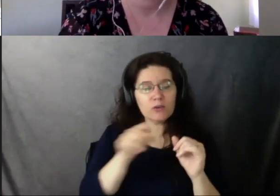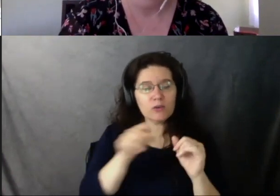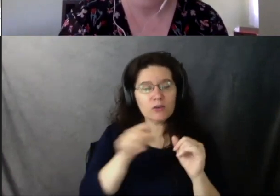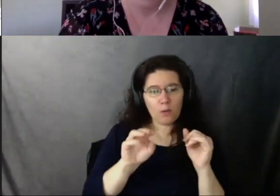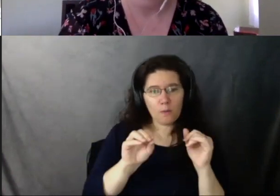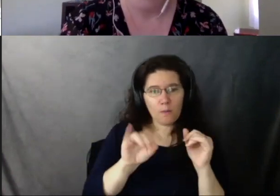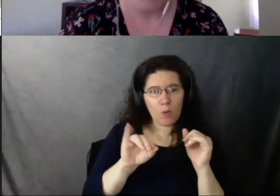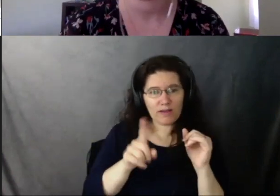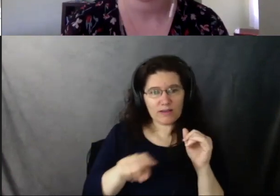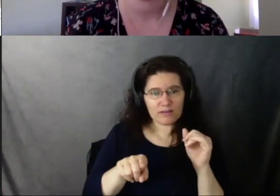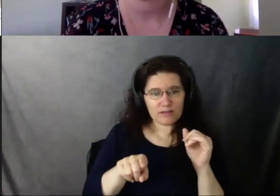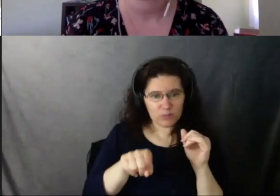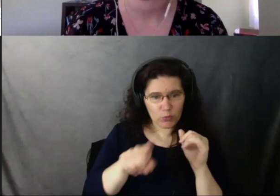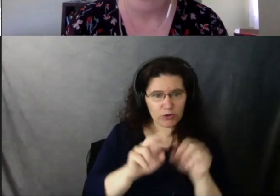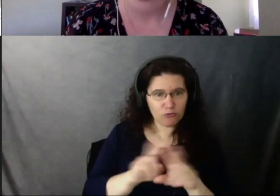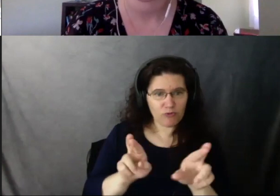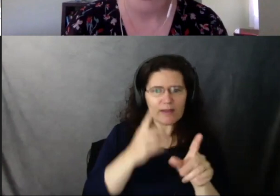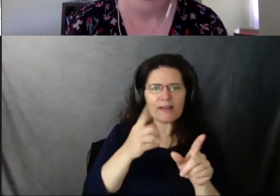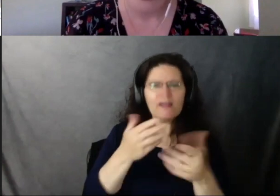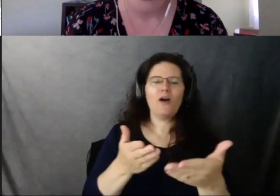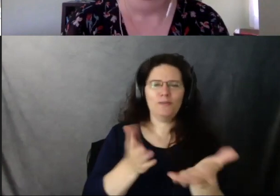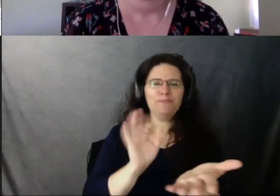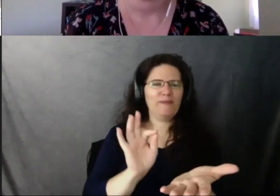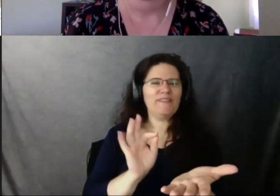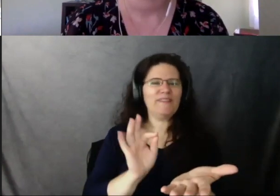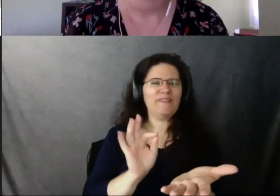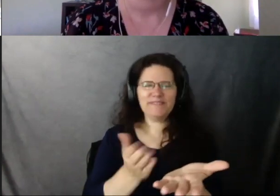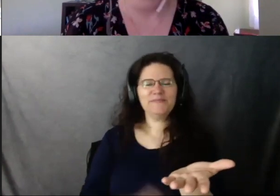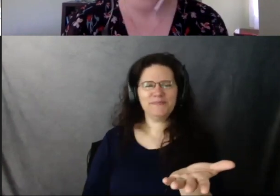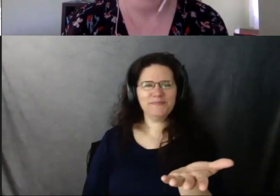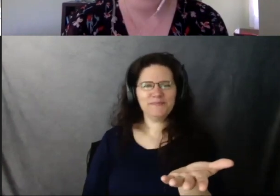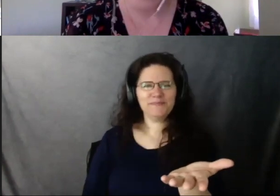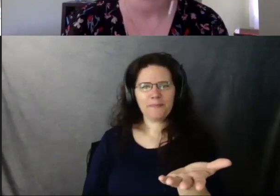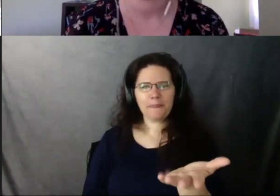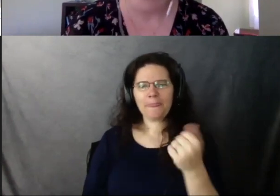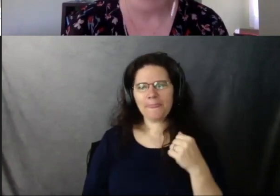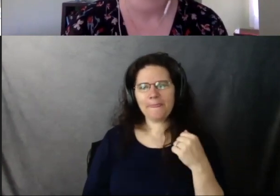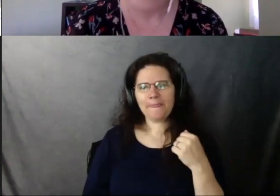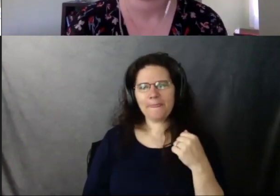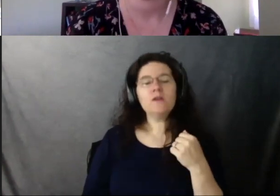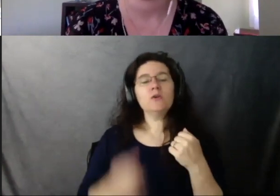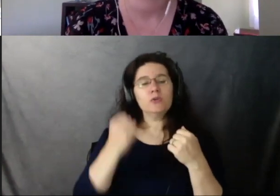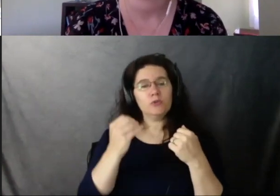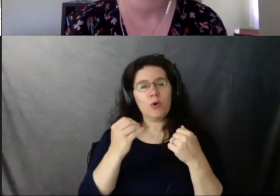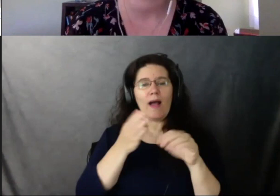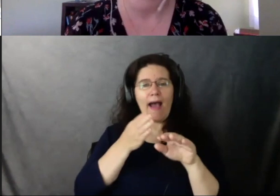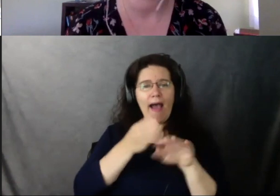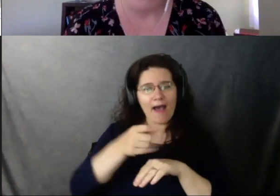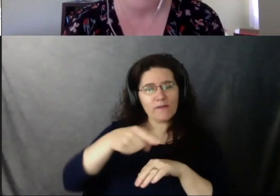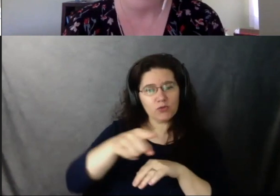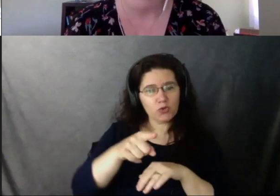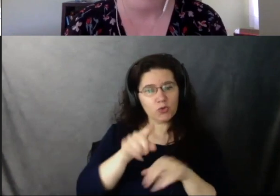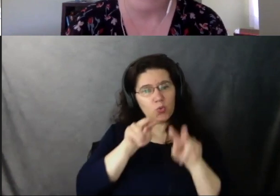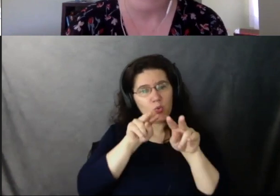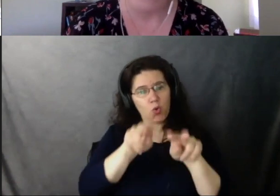don't mind sharing the first poll. So after participating in this webinar, are you more